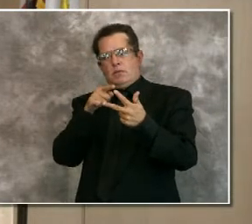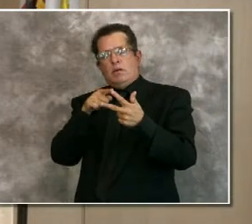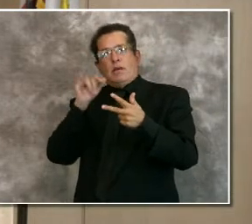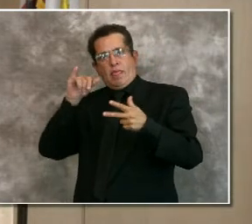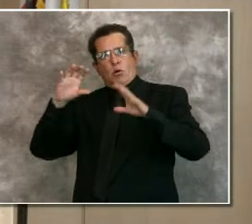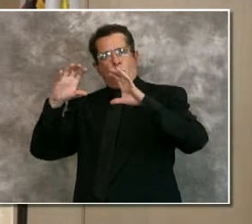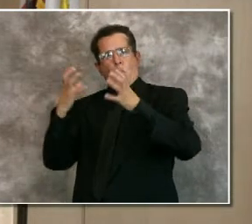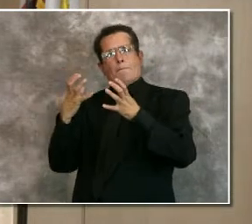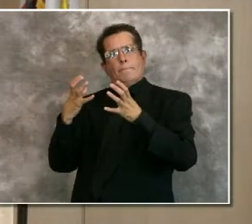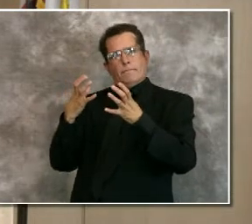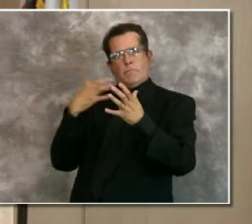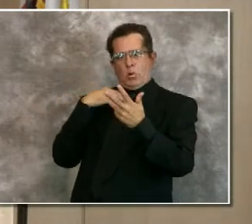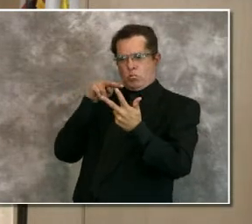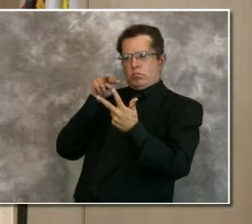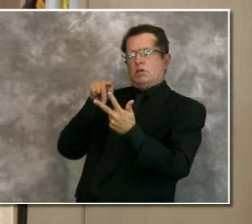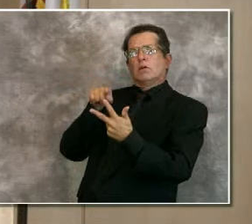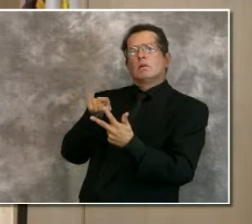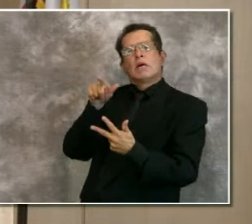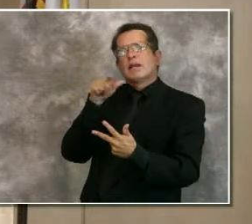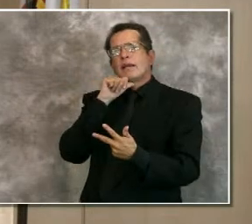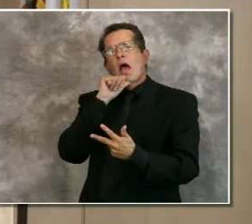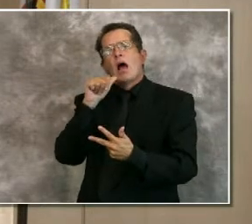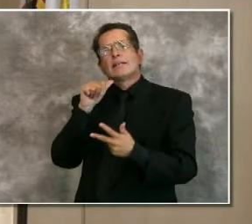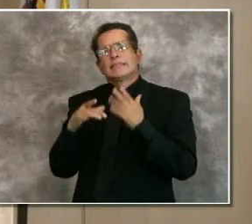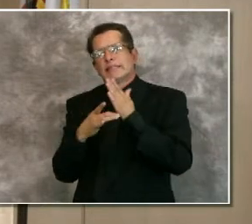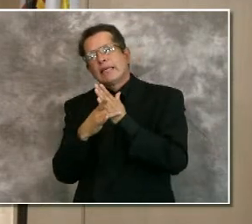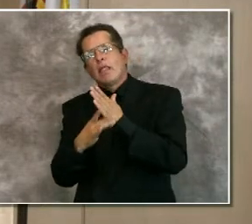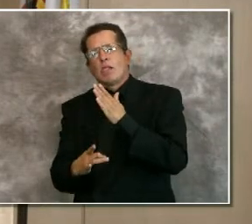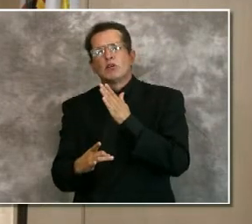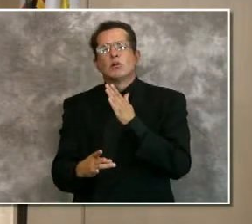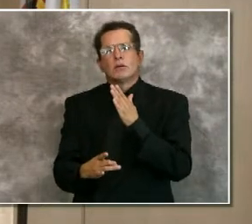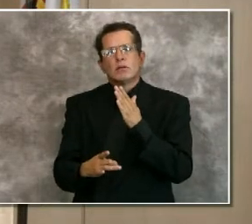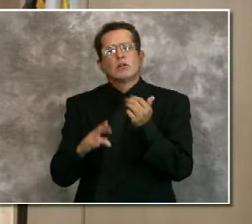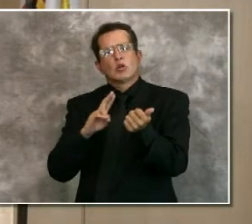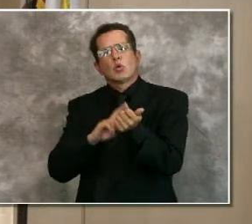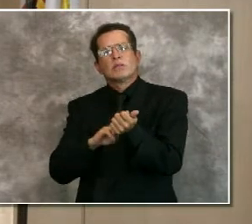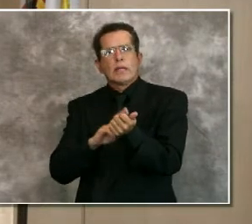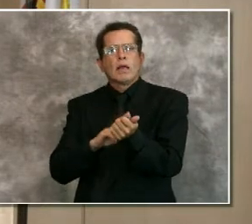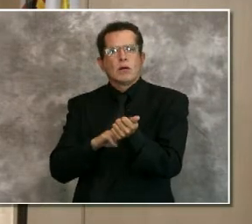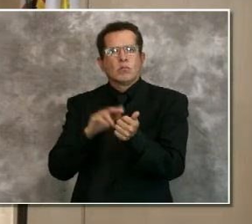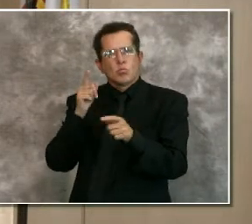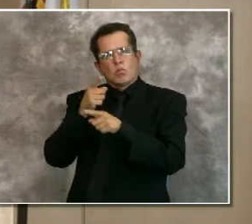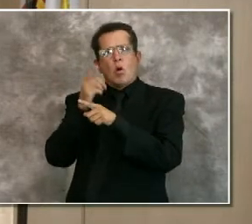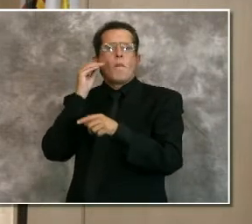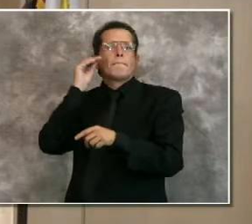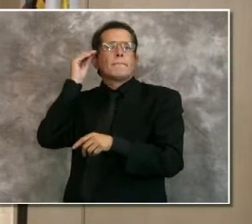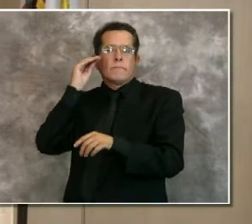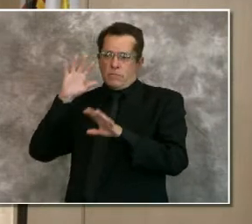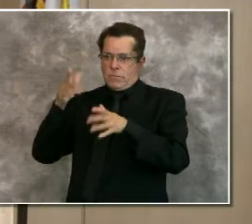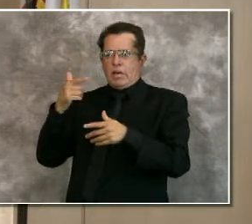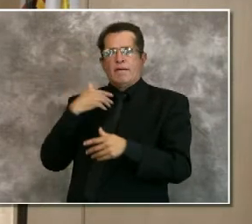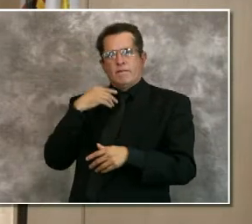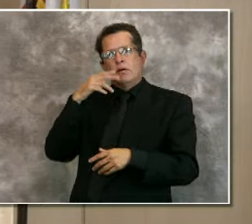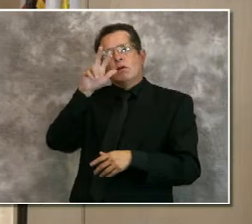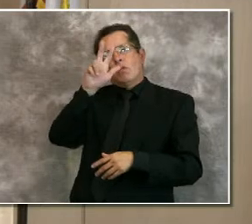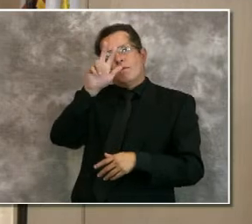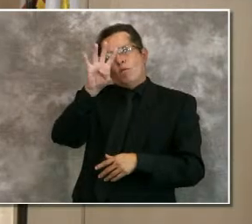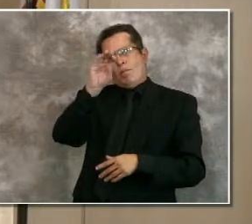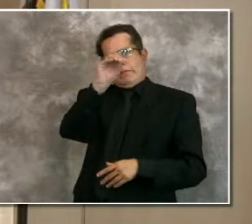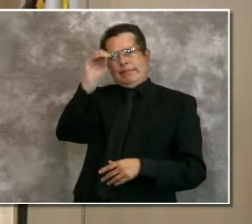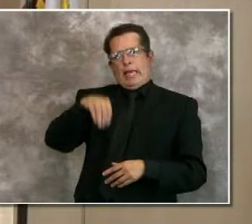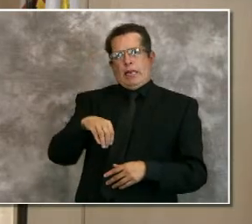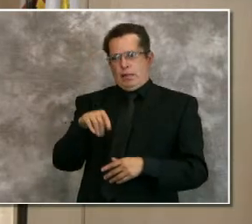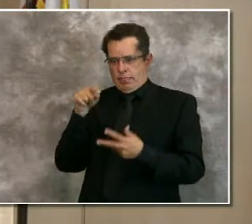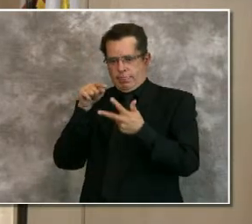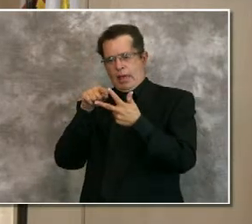or group is non-skilled nursing facility congregate settings, and we have 22 or 34%